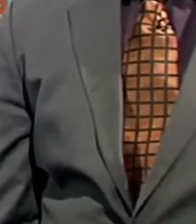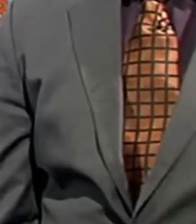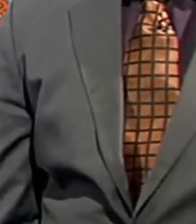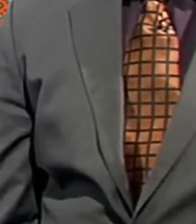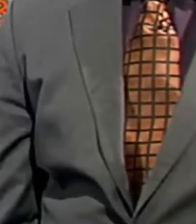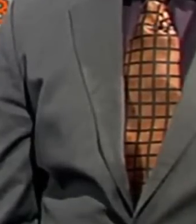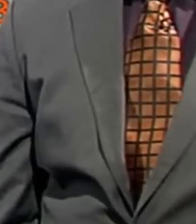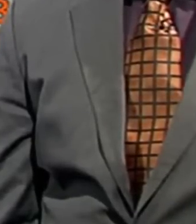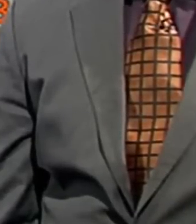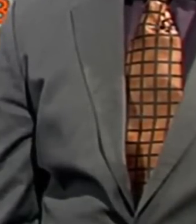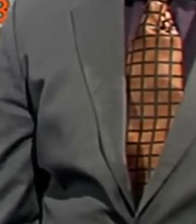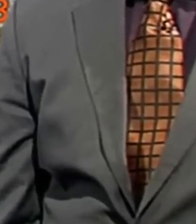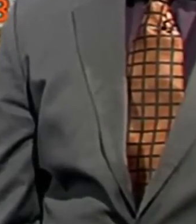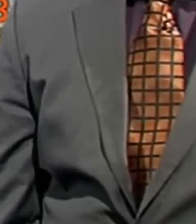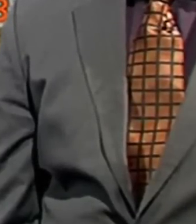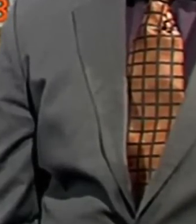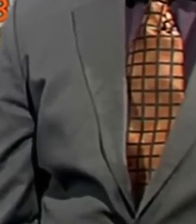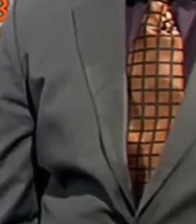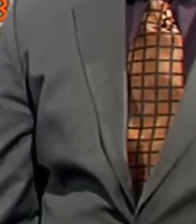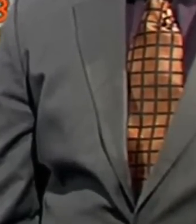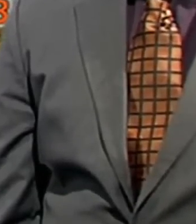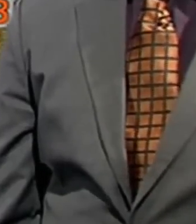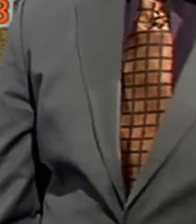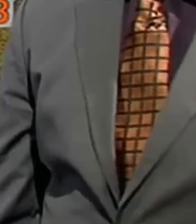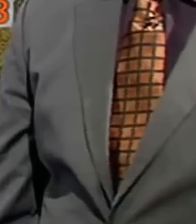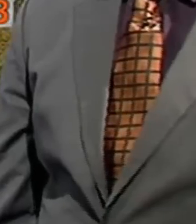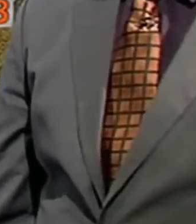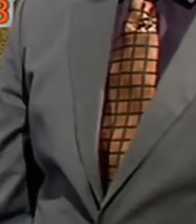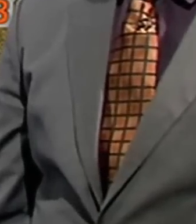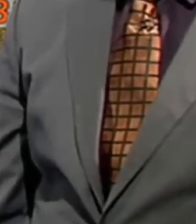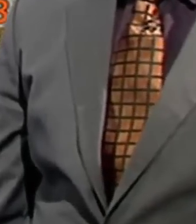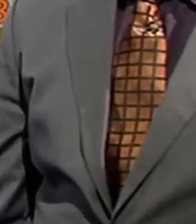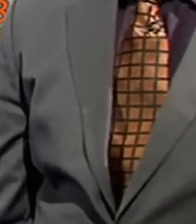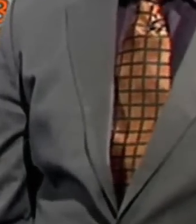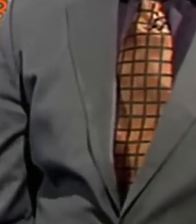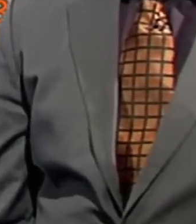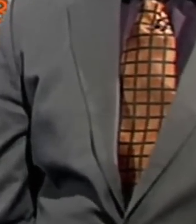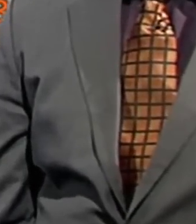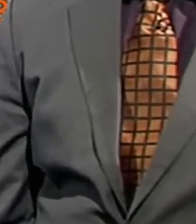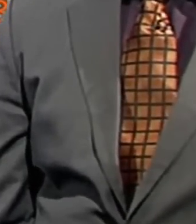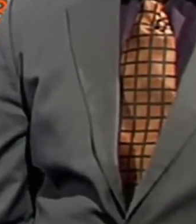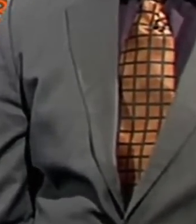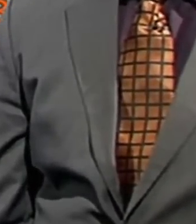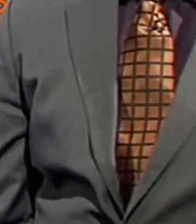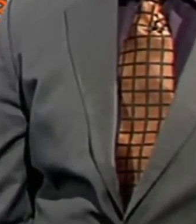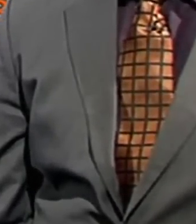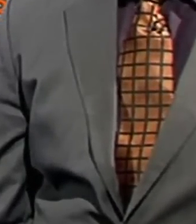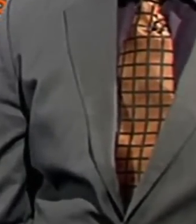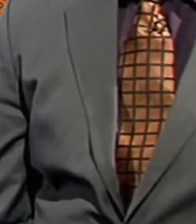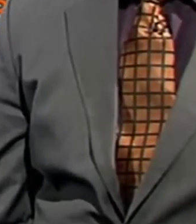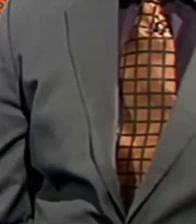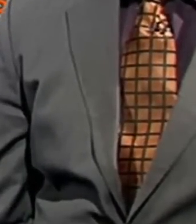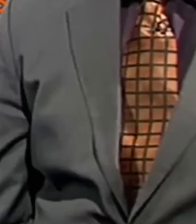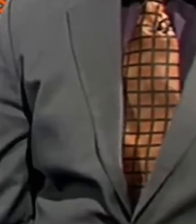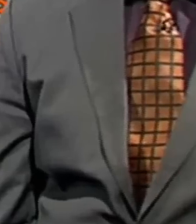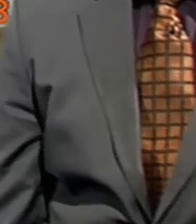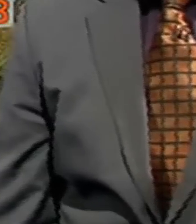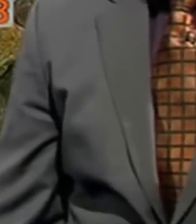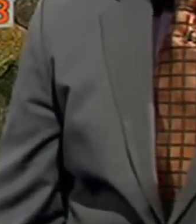le bophirima teng re ka lebella hore province na le bophirima e be le maemo a hleng a futhumetse haholo ka hare ho yona mme ho tla tshesa dikarolong tsa tsa Mahikeng